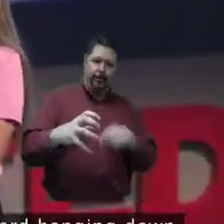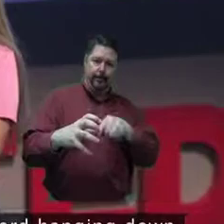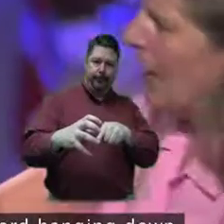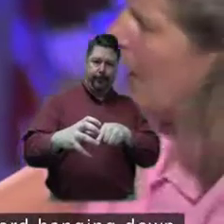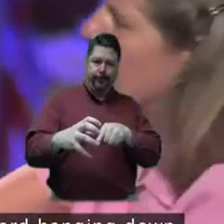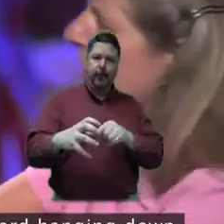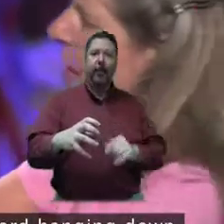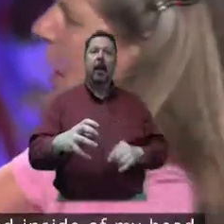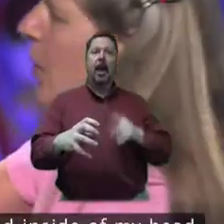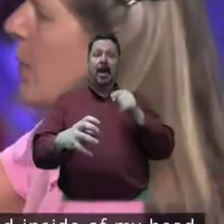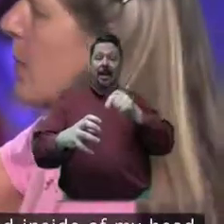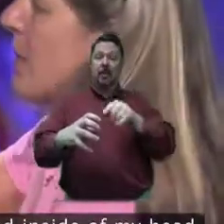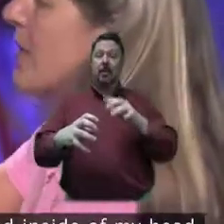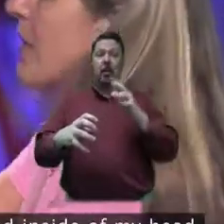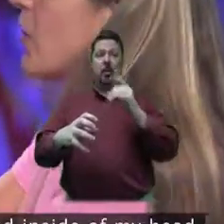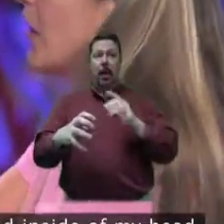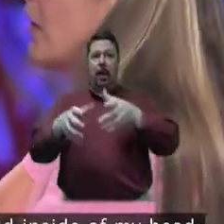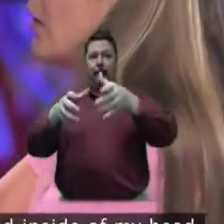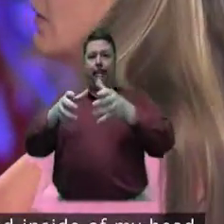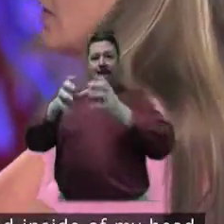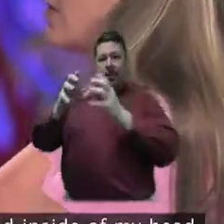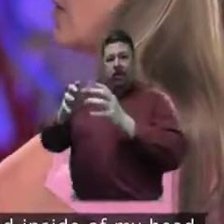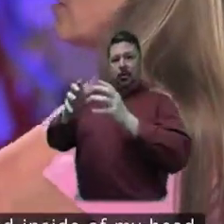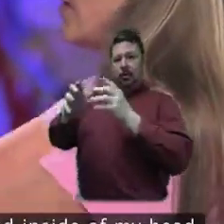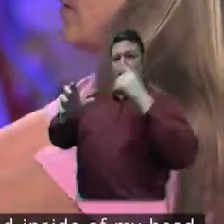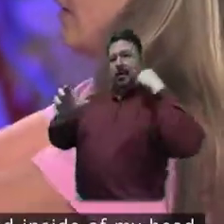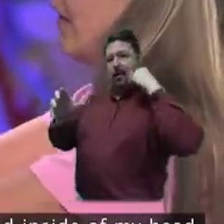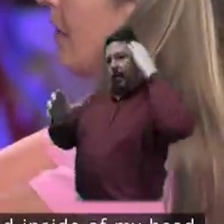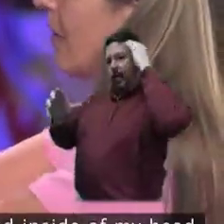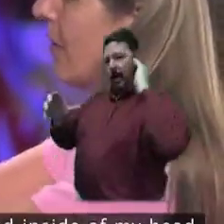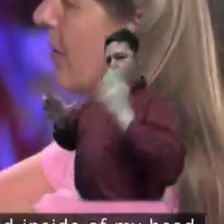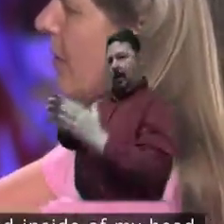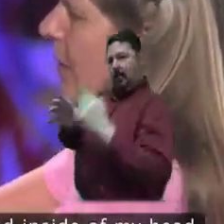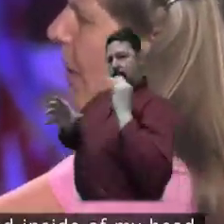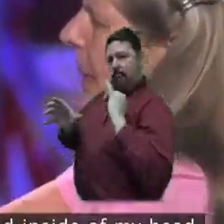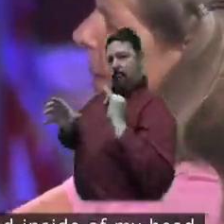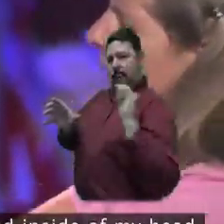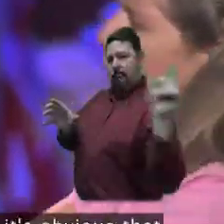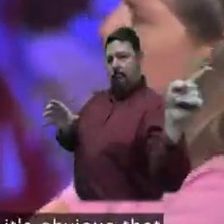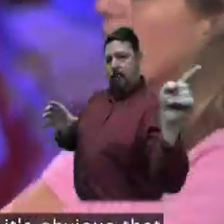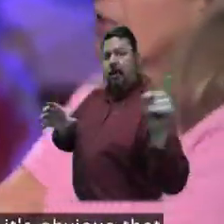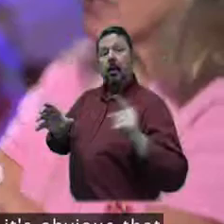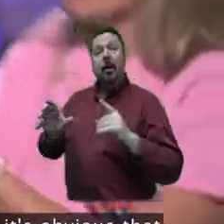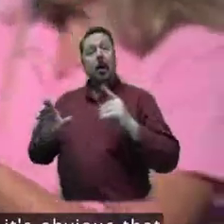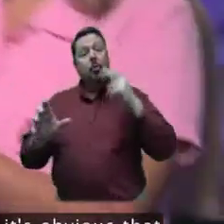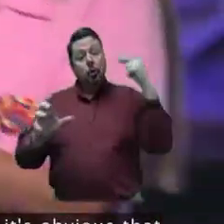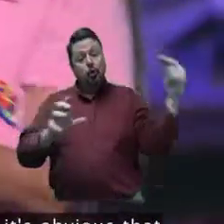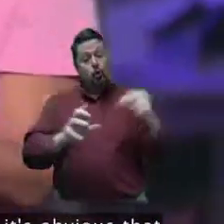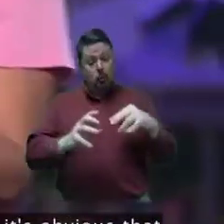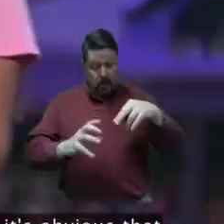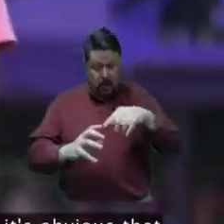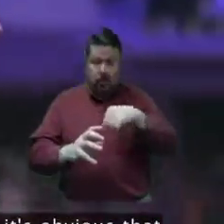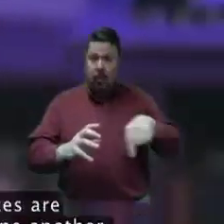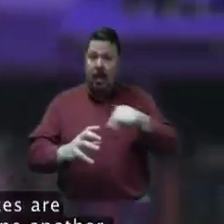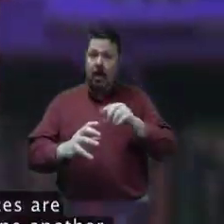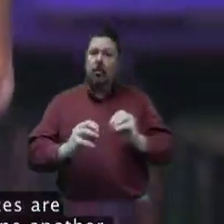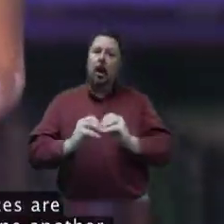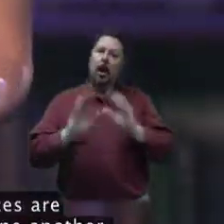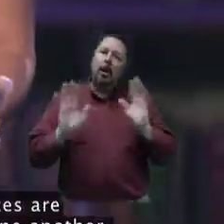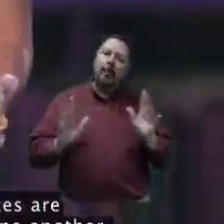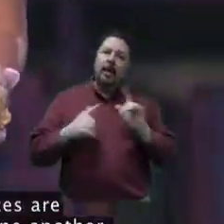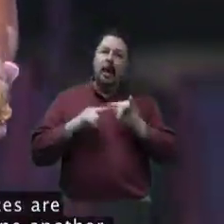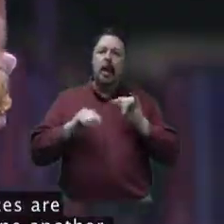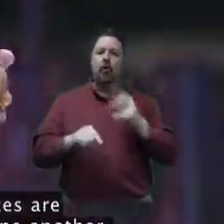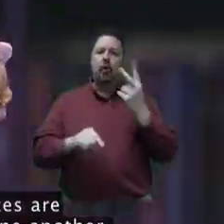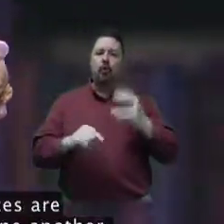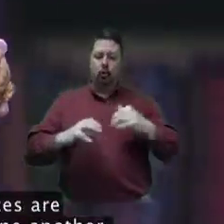down. And this is how it would be positioned inside of my head. And when you look at the brain, it's obvious that the